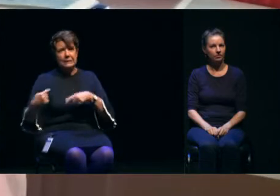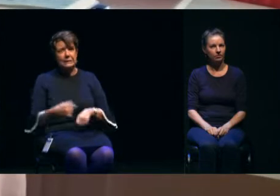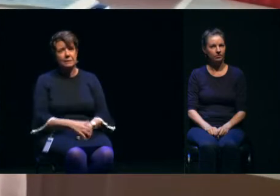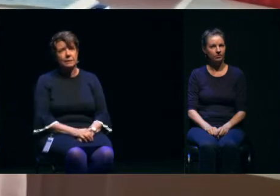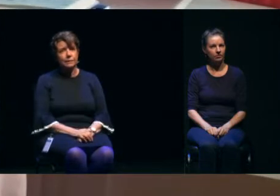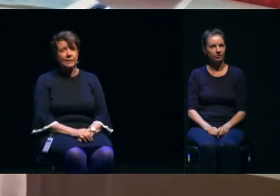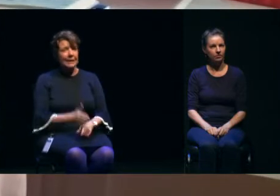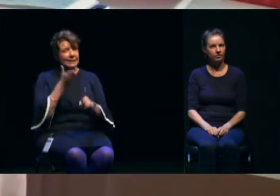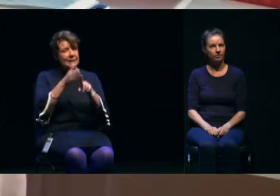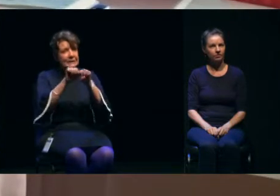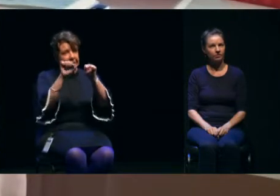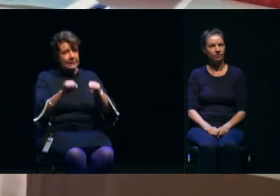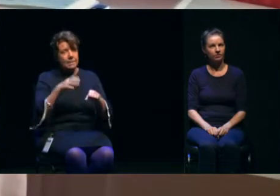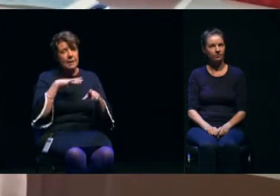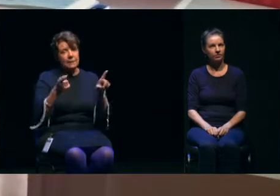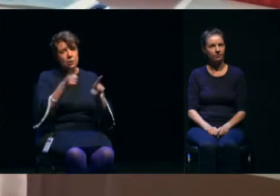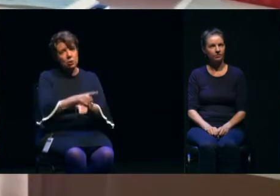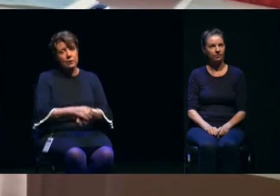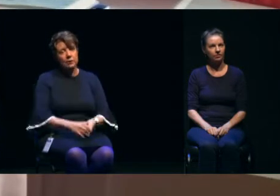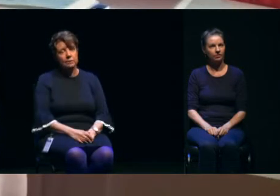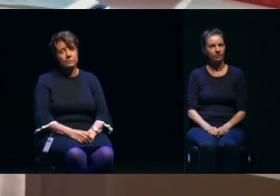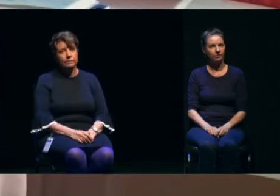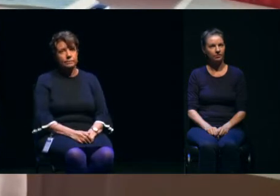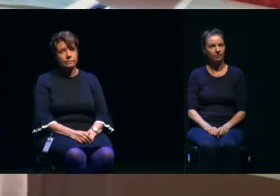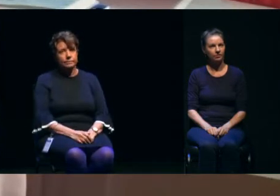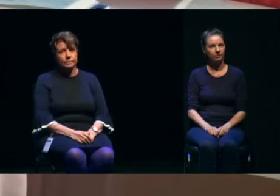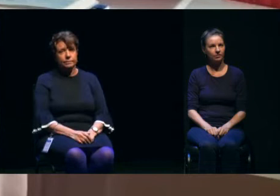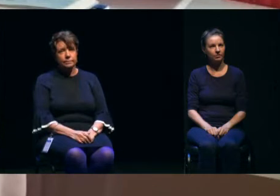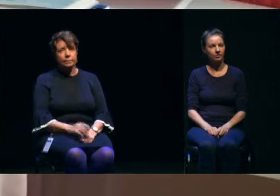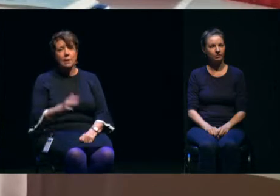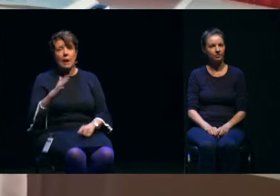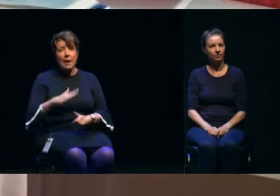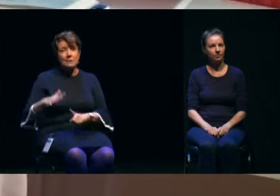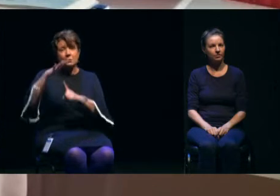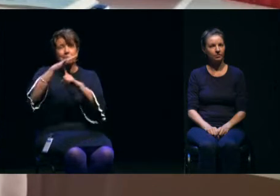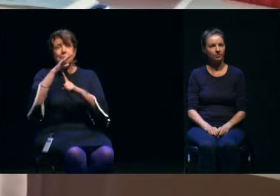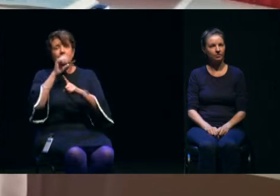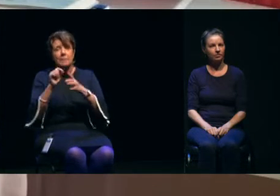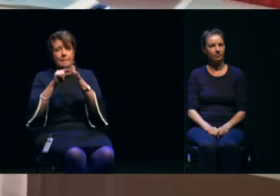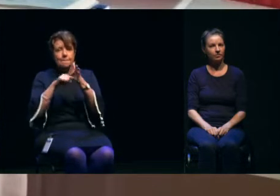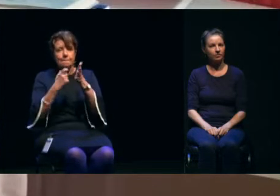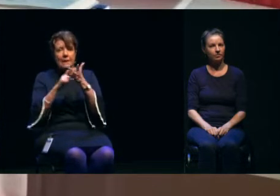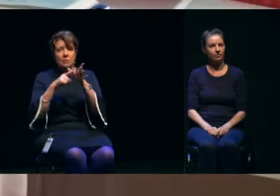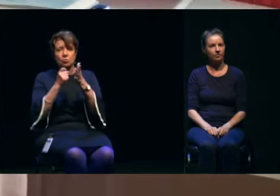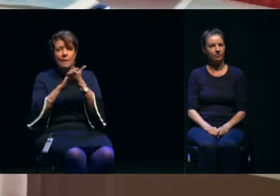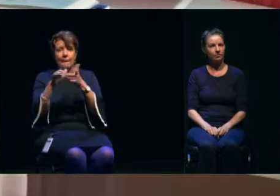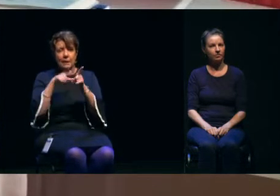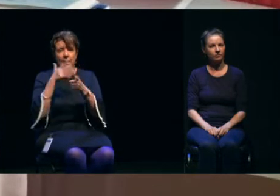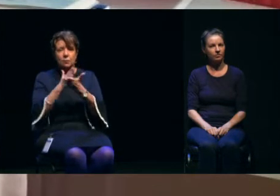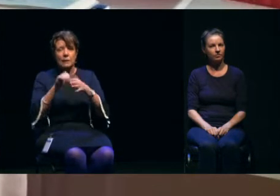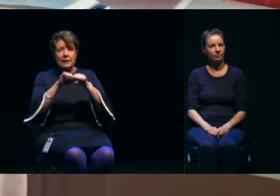the system that needs to change. And what is patriarchy? Patriarchy is a system that